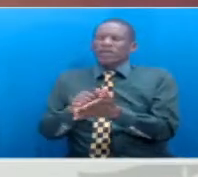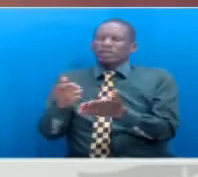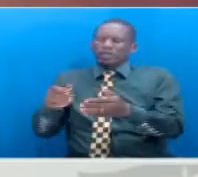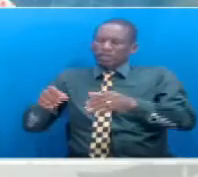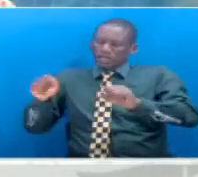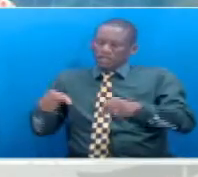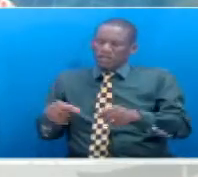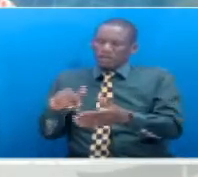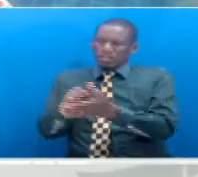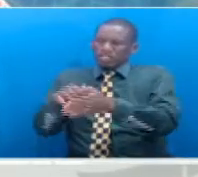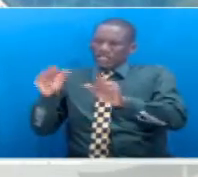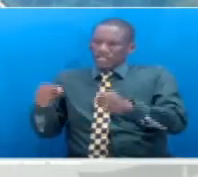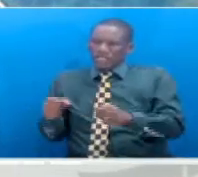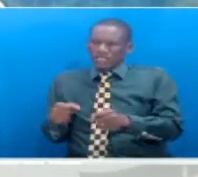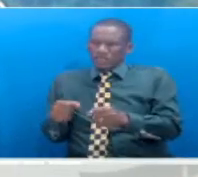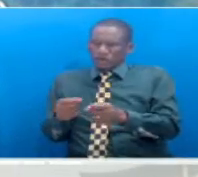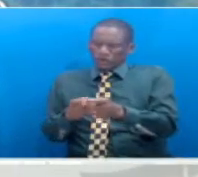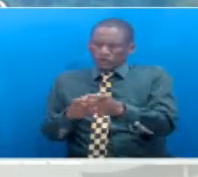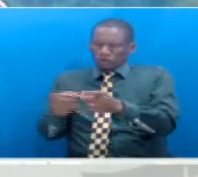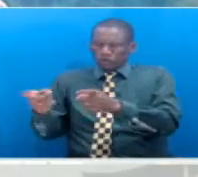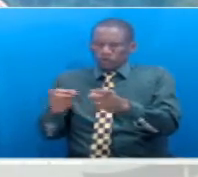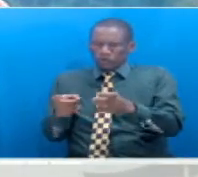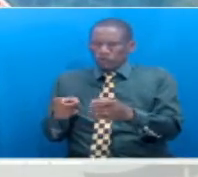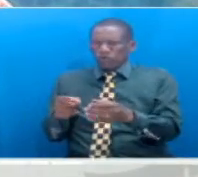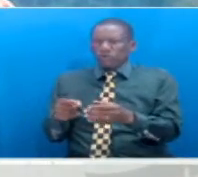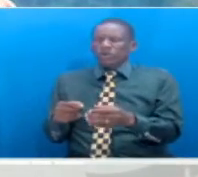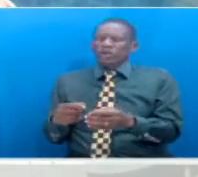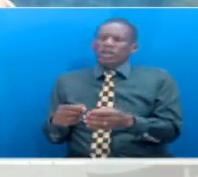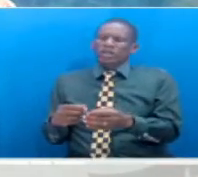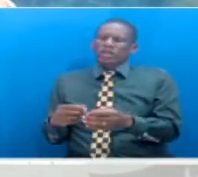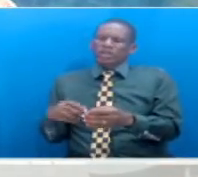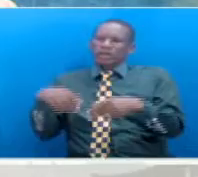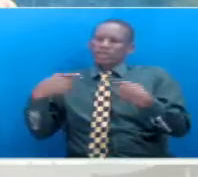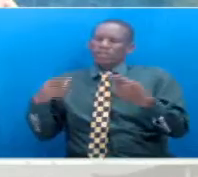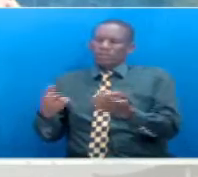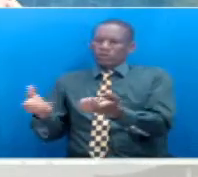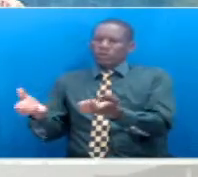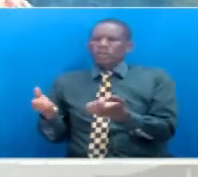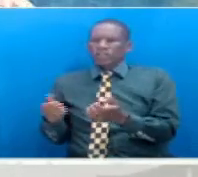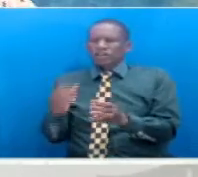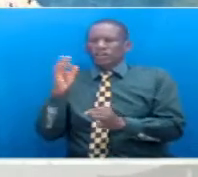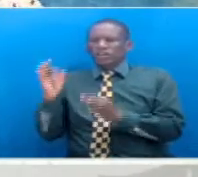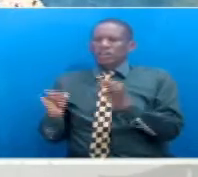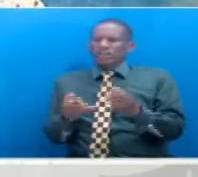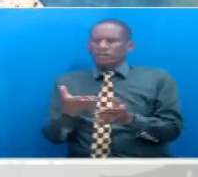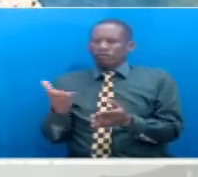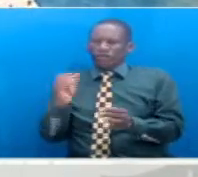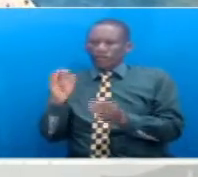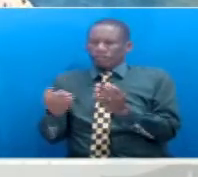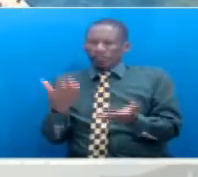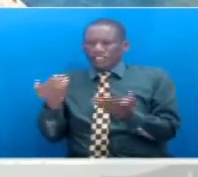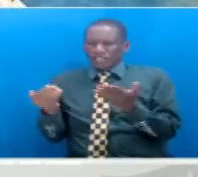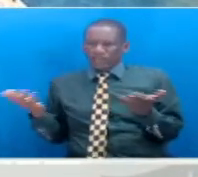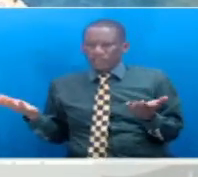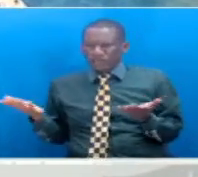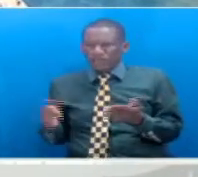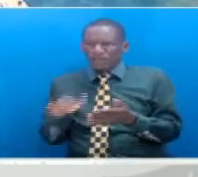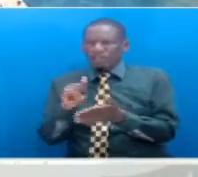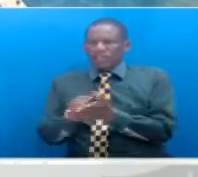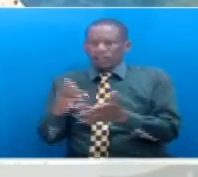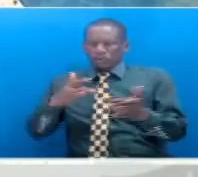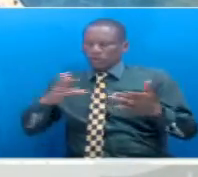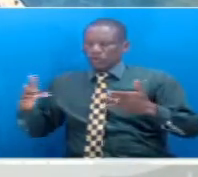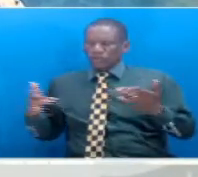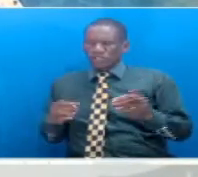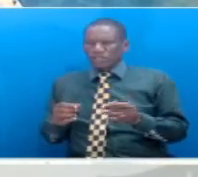will caution that people need to, if there are anything that